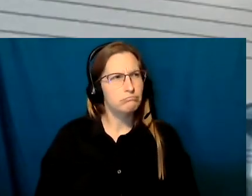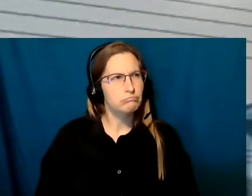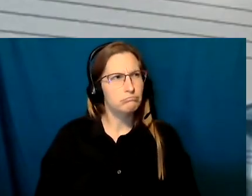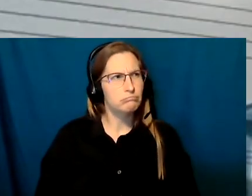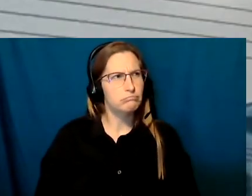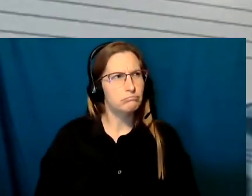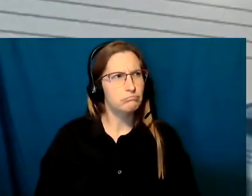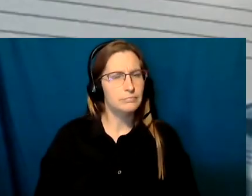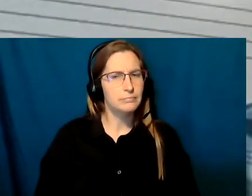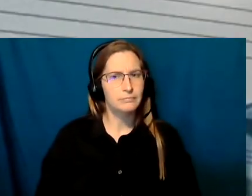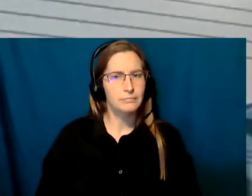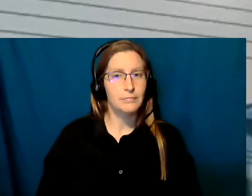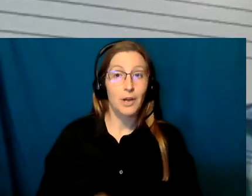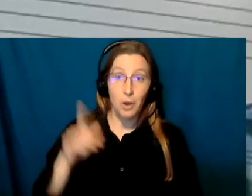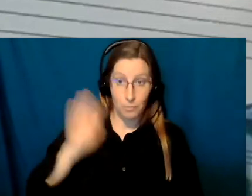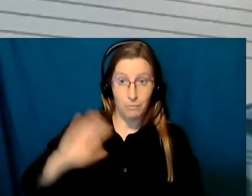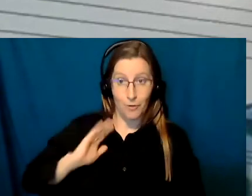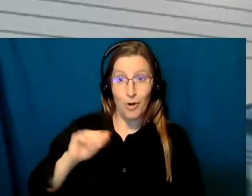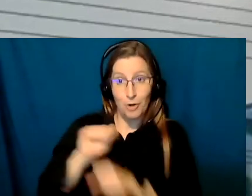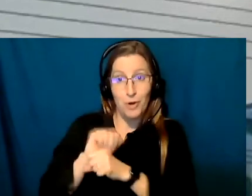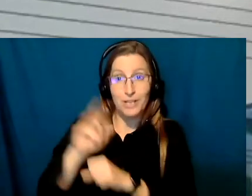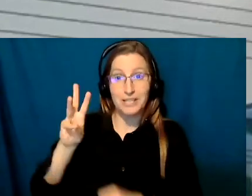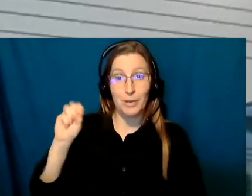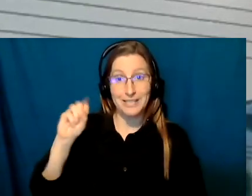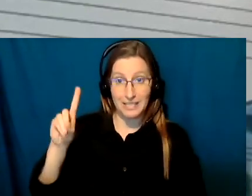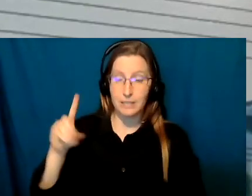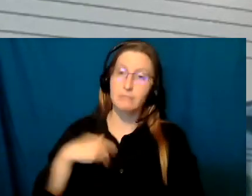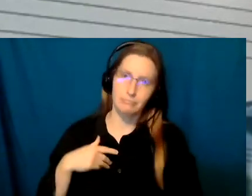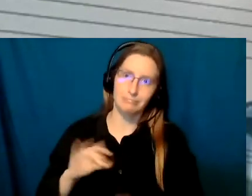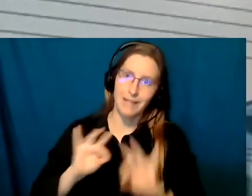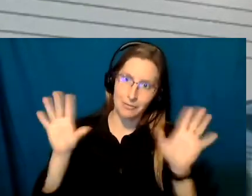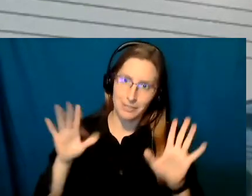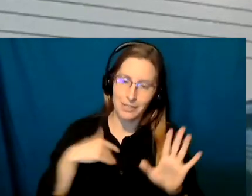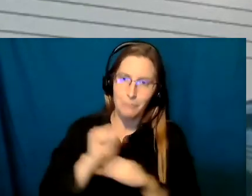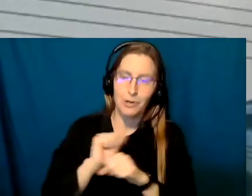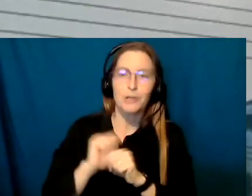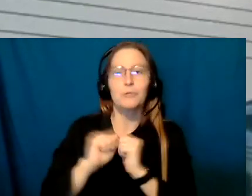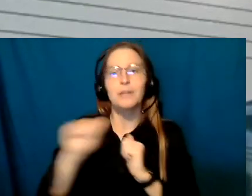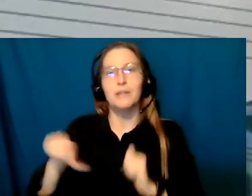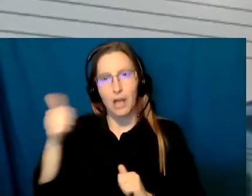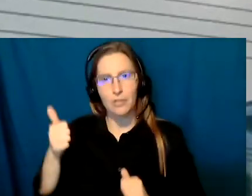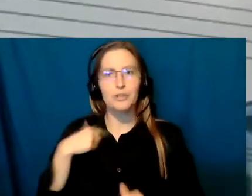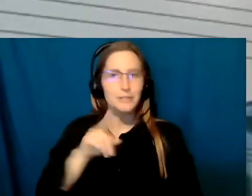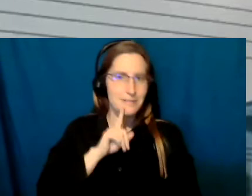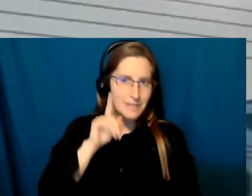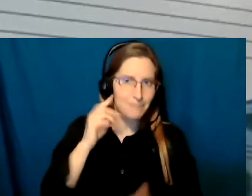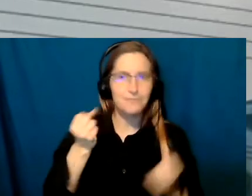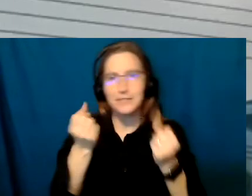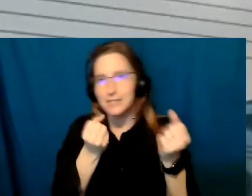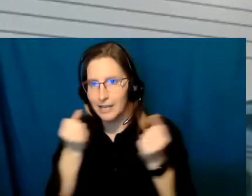Obviously at the School for the Deaf, I did, and I really loved that, working with other staff there that are deaf and signing with